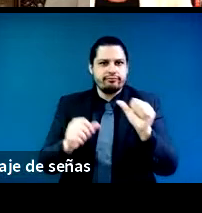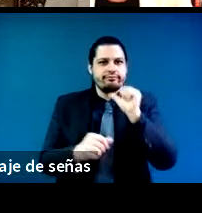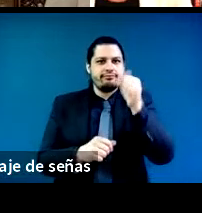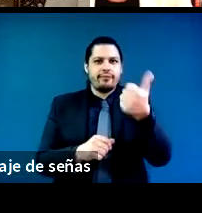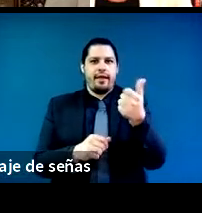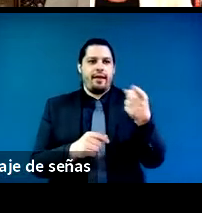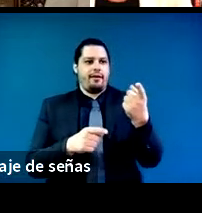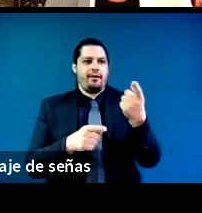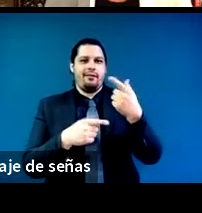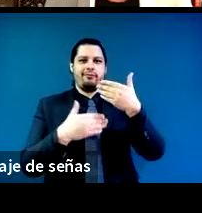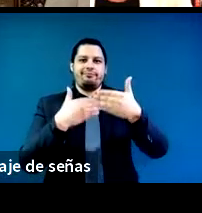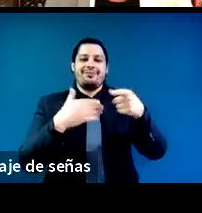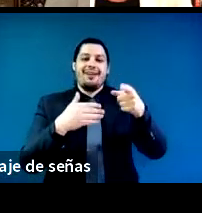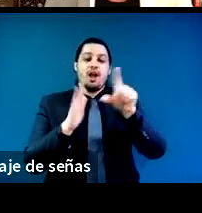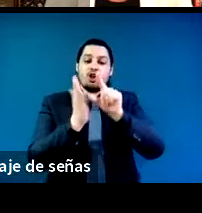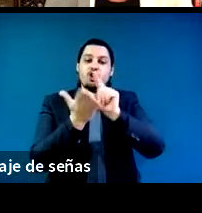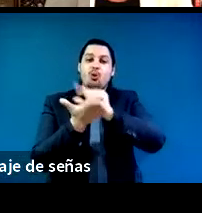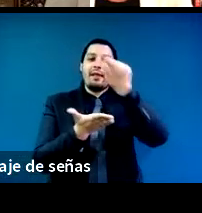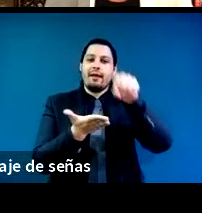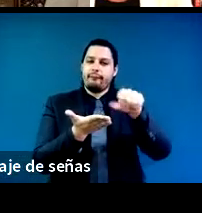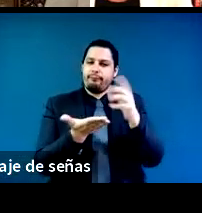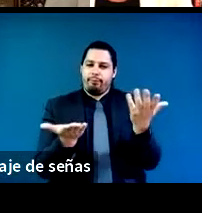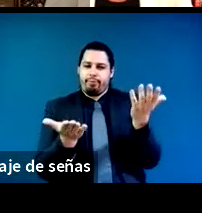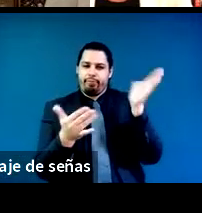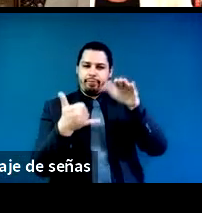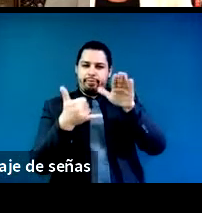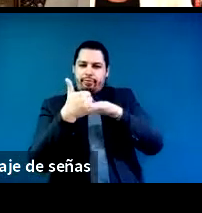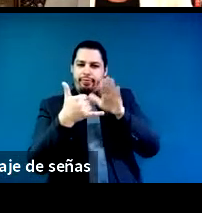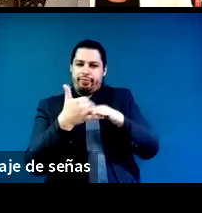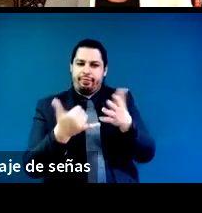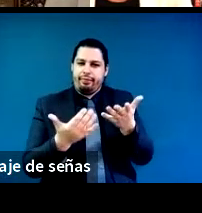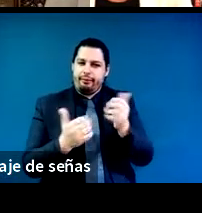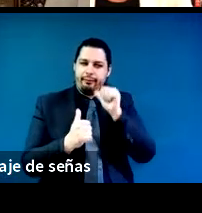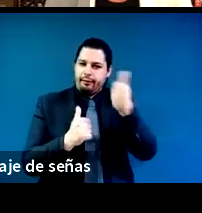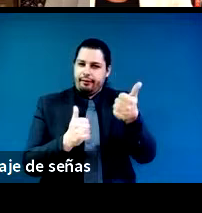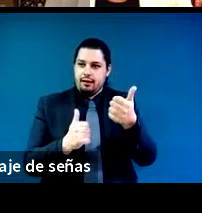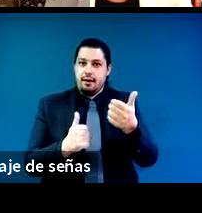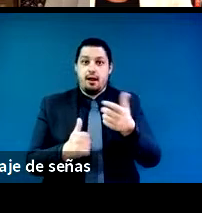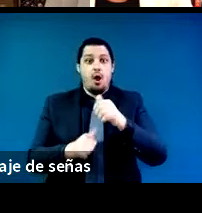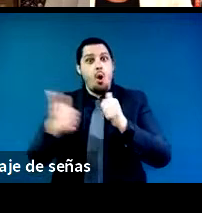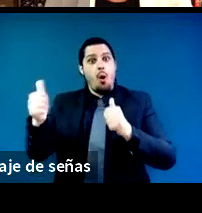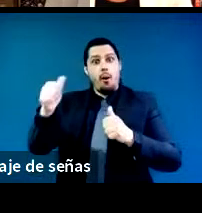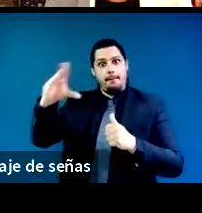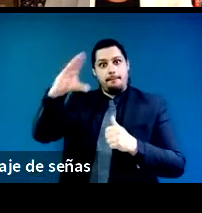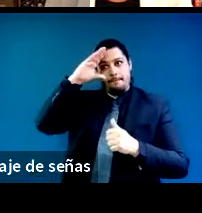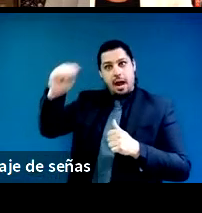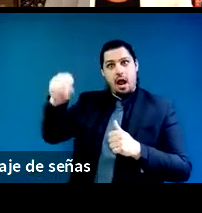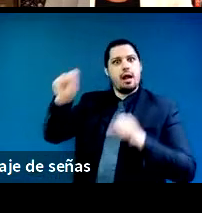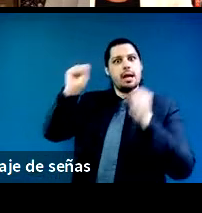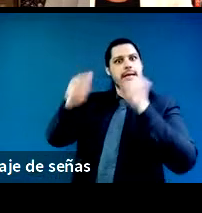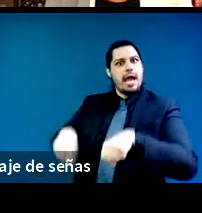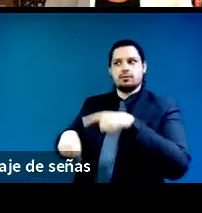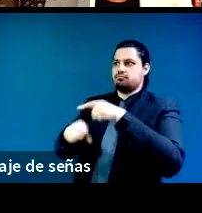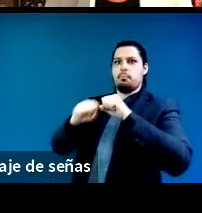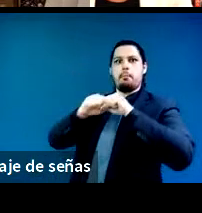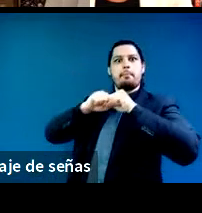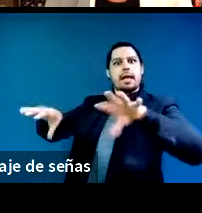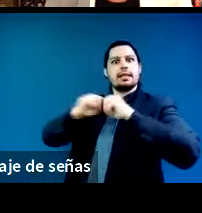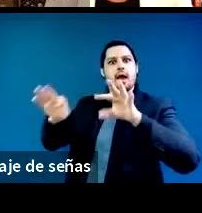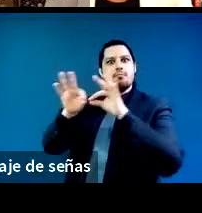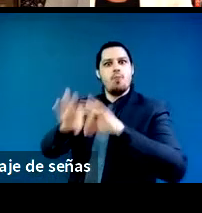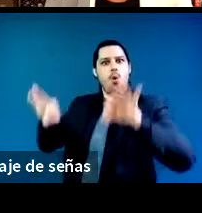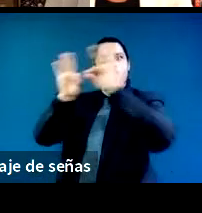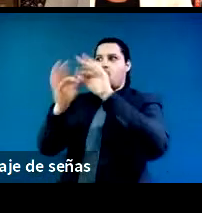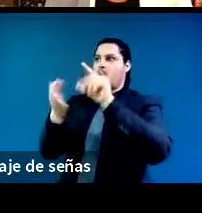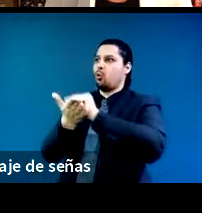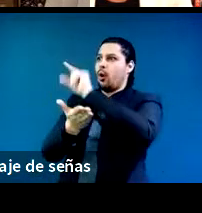sort of like really moving away from media, are shy in using the media, because if one media to set a feminist agenda, then we need to see the few female who are available, they play